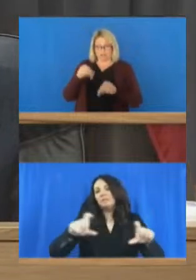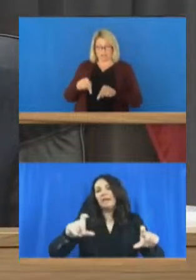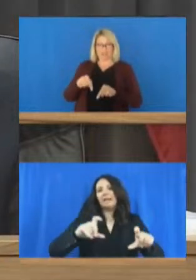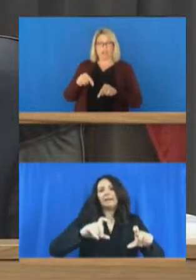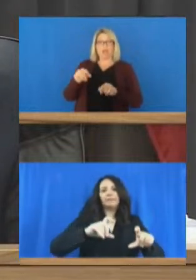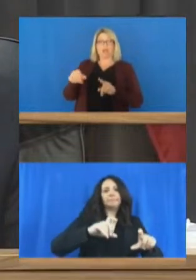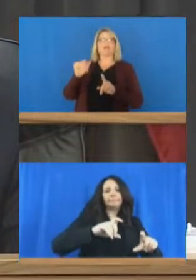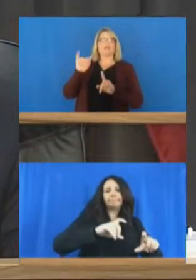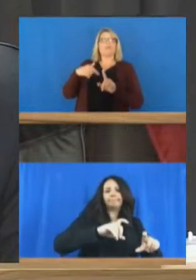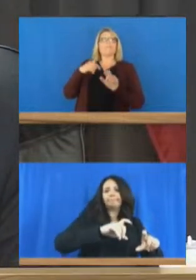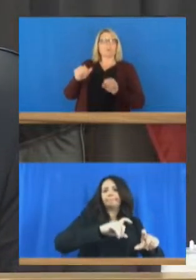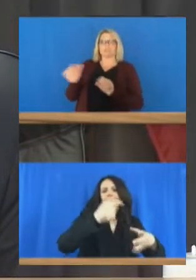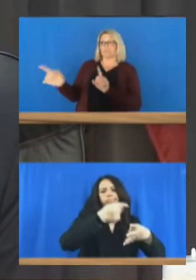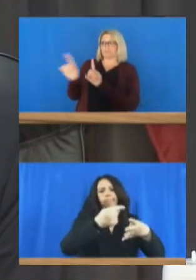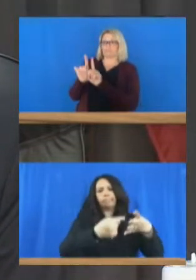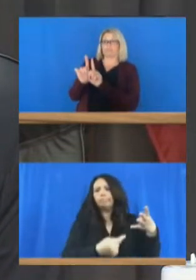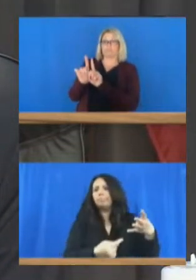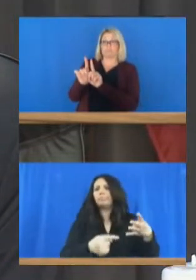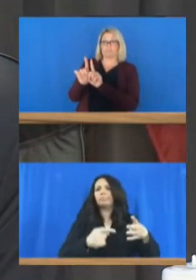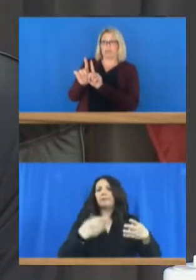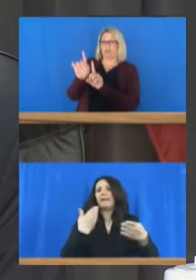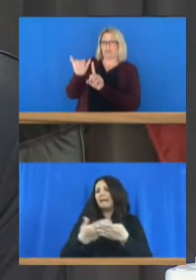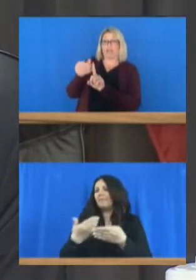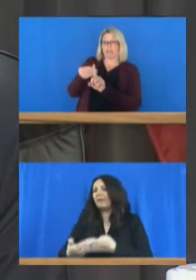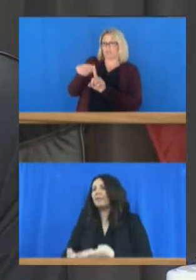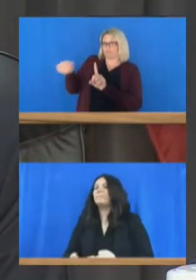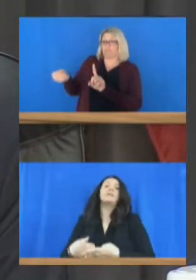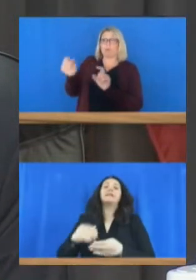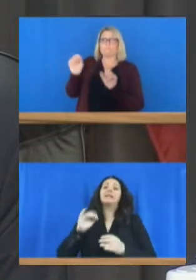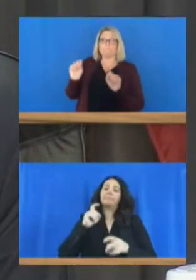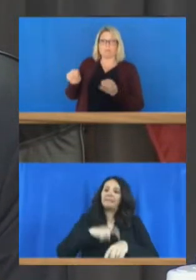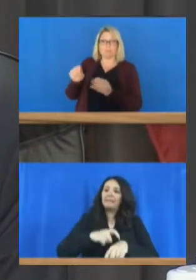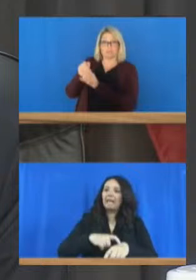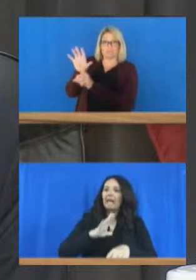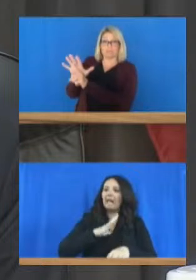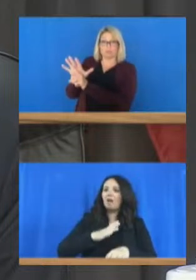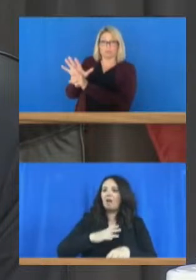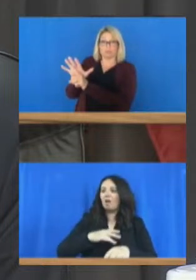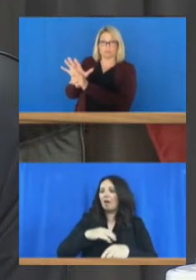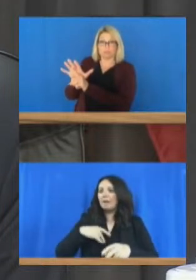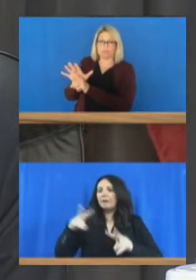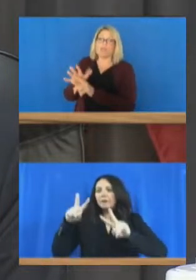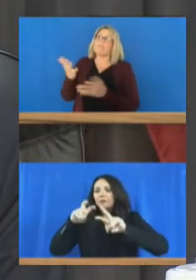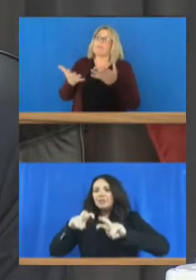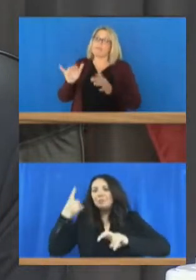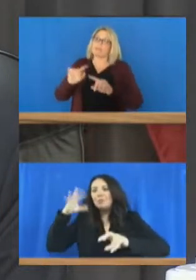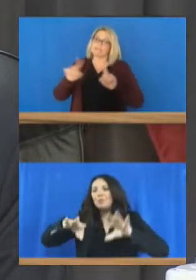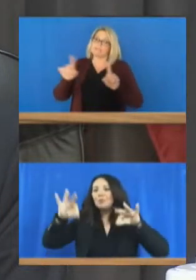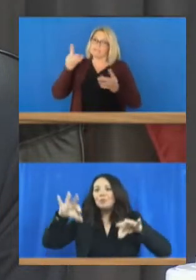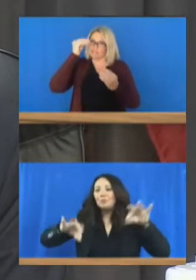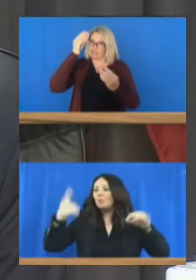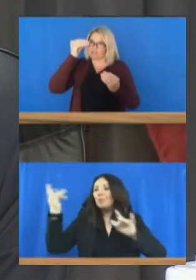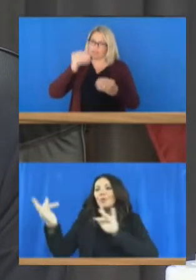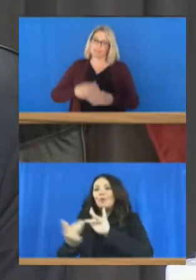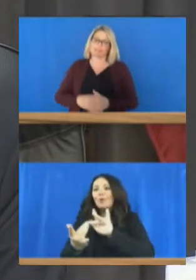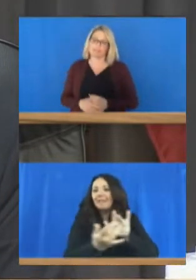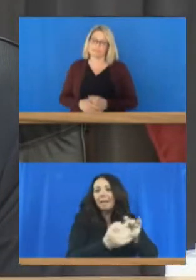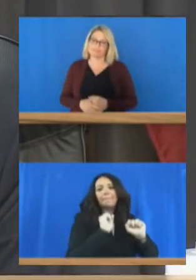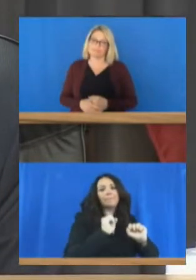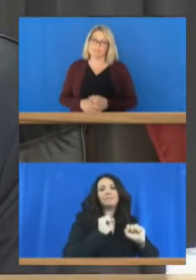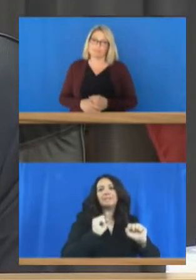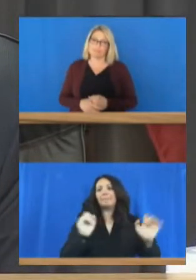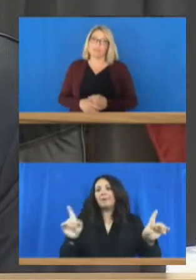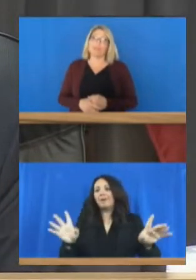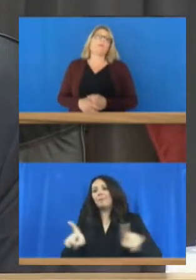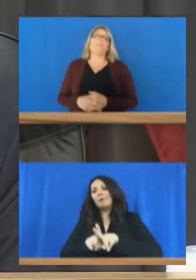Yeah, just to add to that, first, in terms of taking the most conservative advice, obviously, absolutely, that's the best advice. So